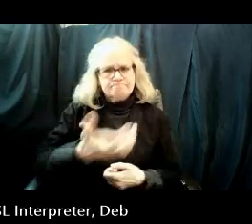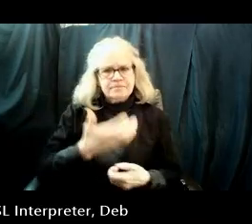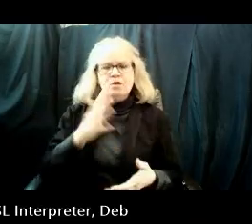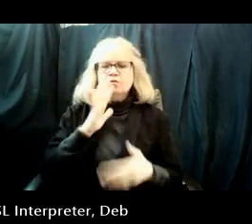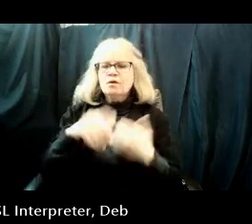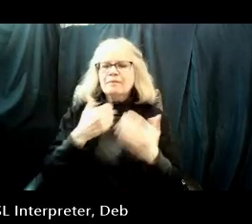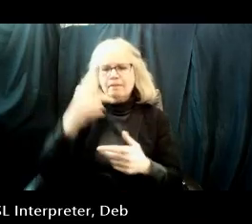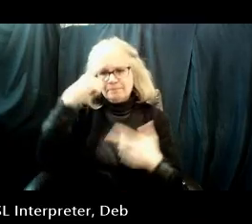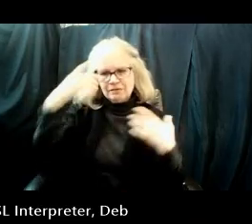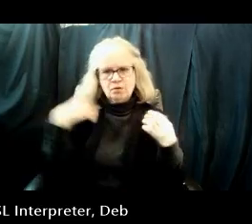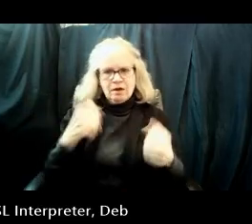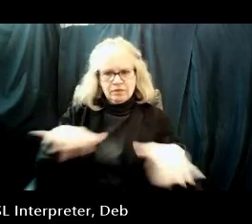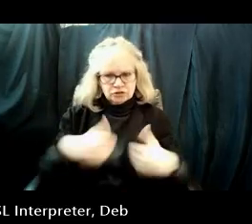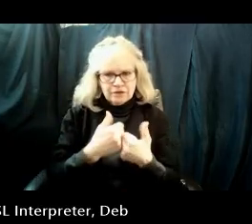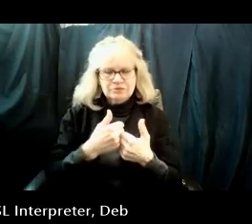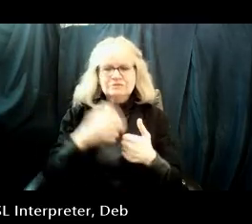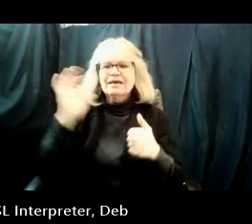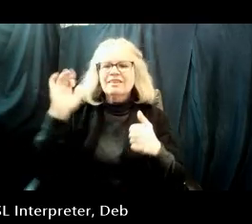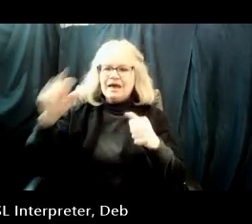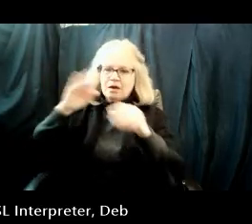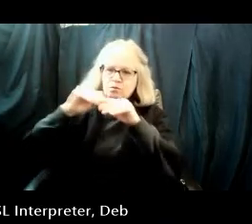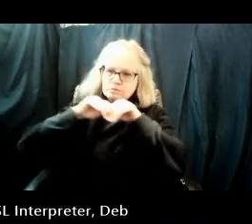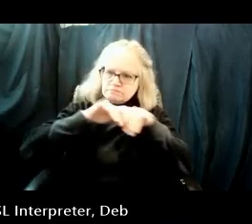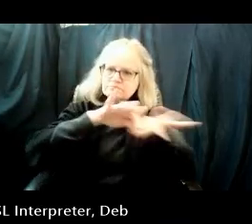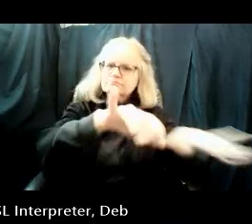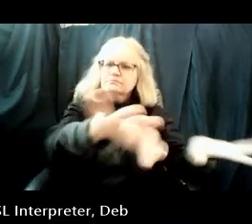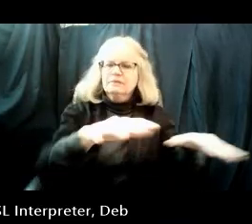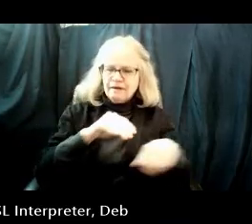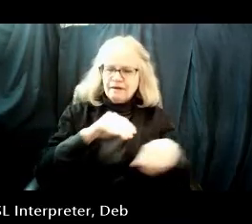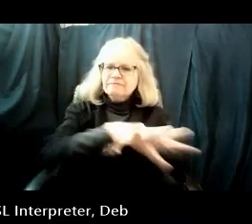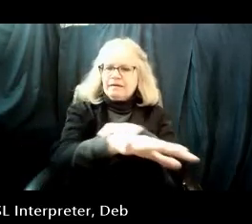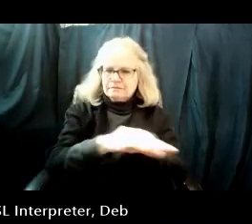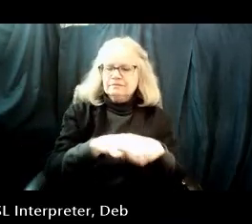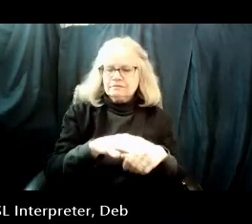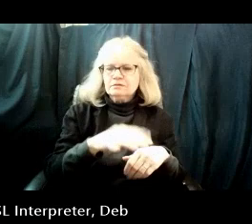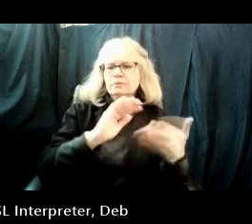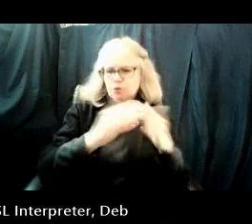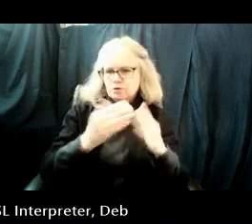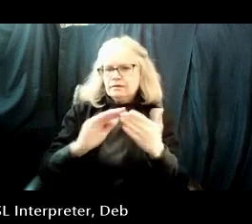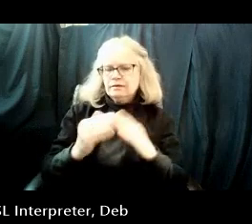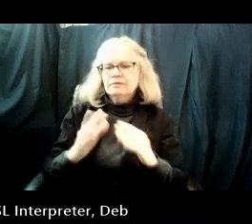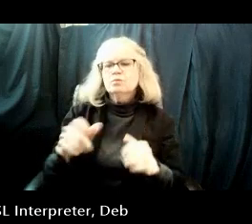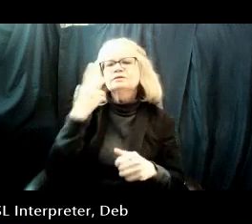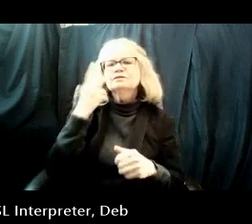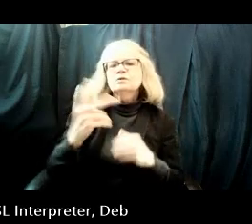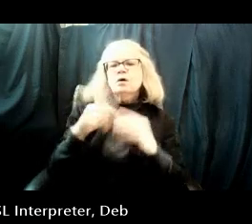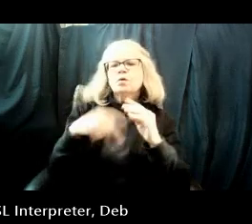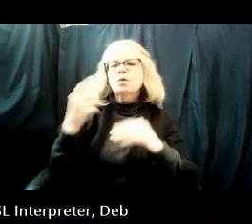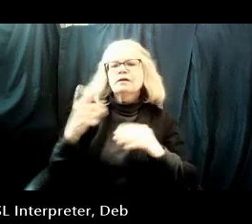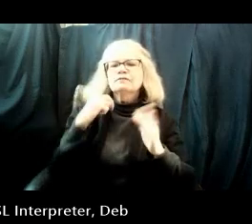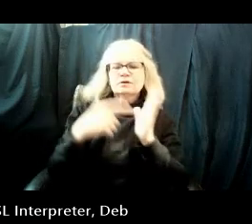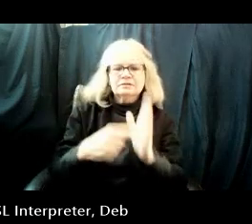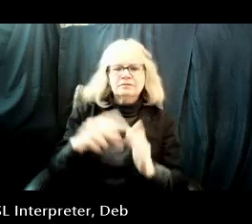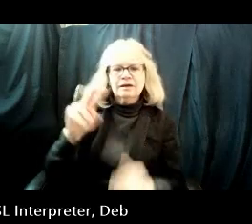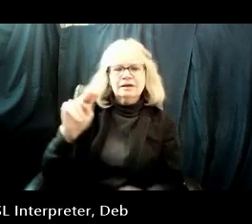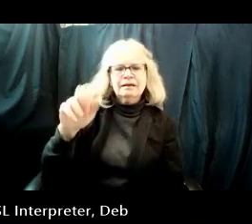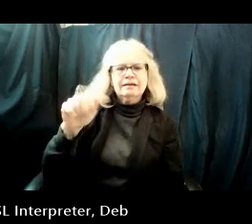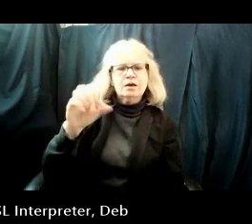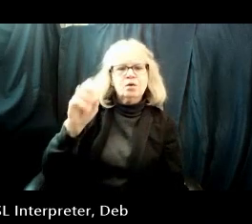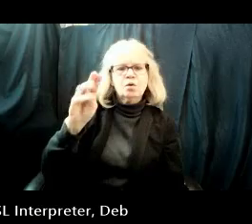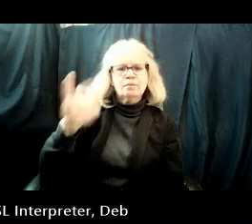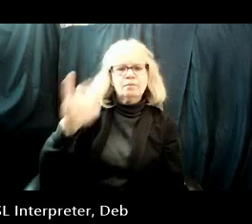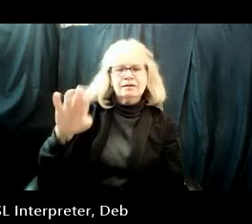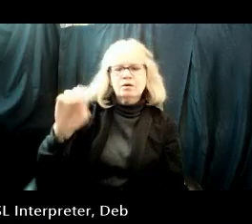it has a ripple effect in the communities around them. We saw this, for example, when Naomi Osaka, one of our